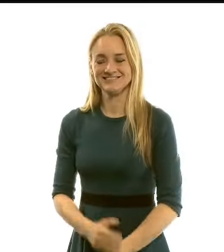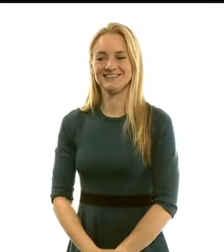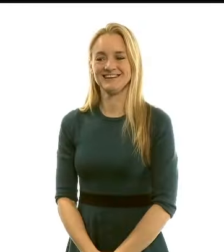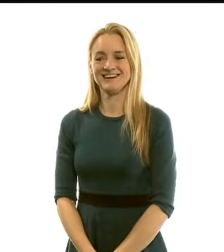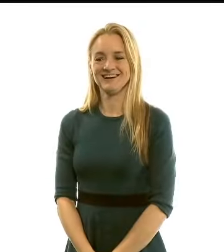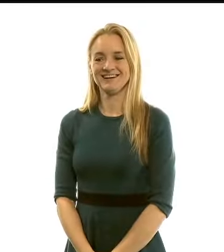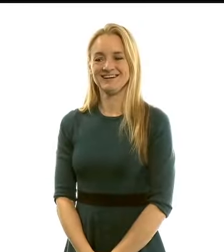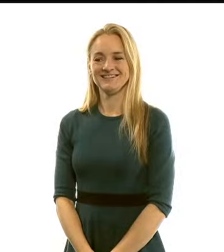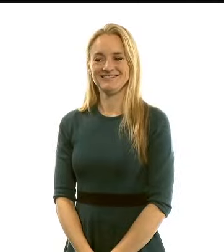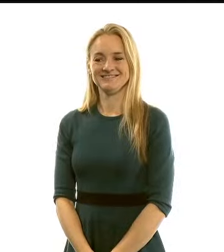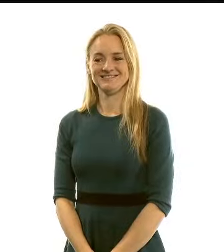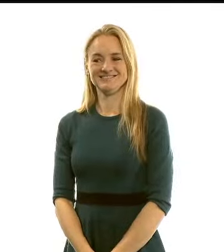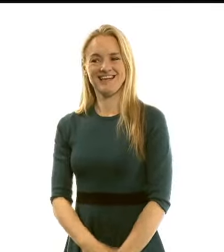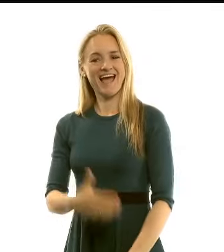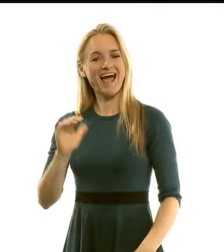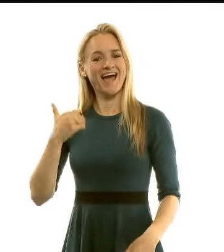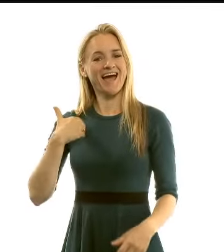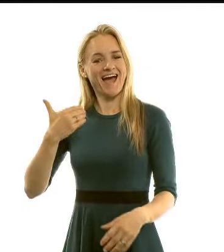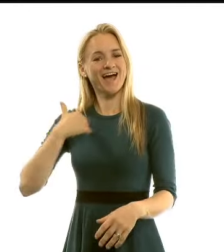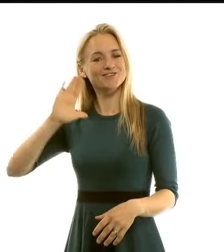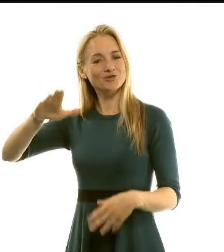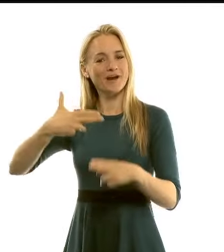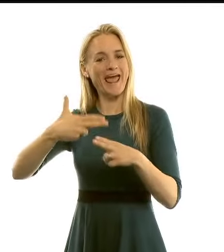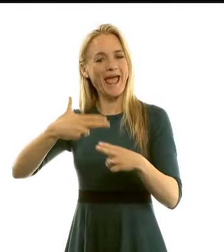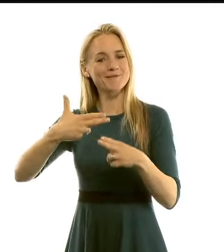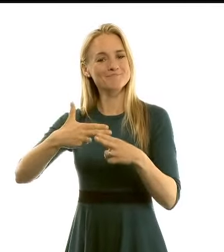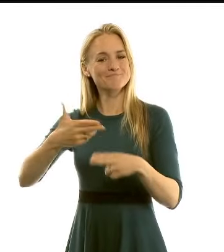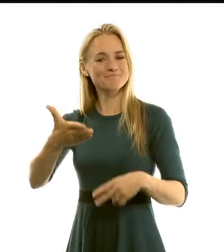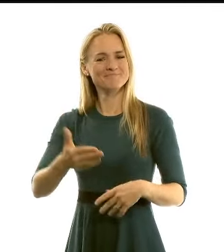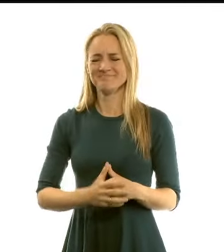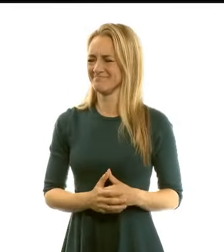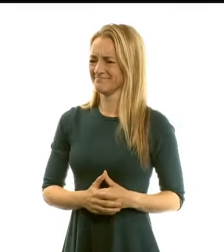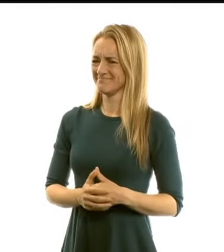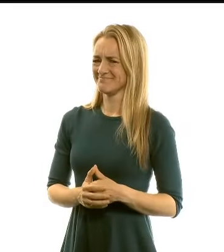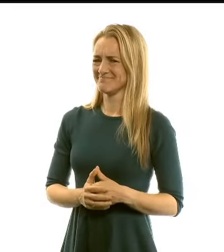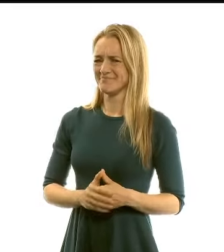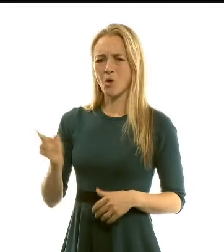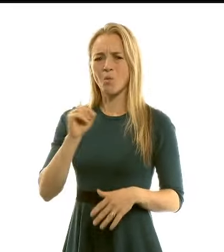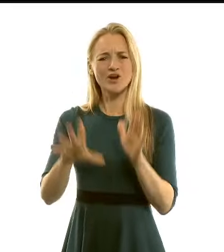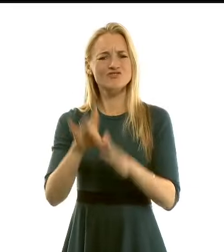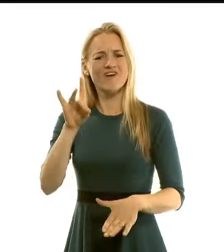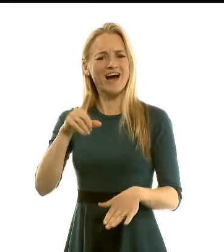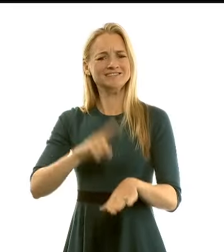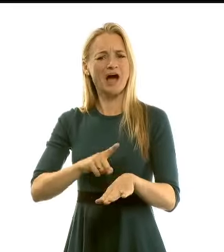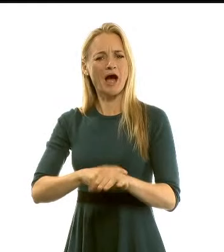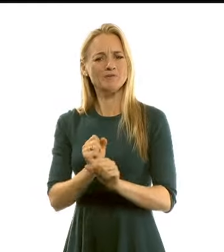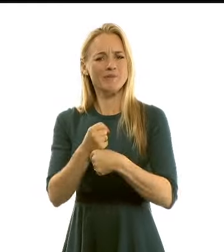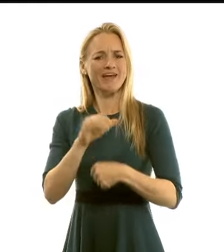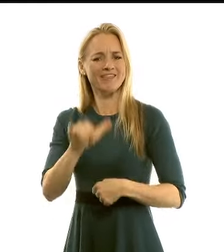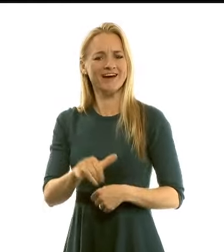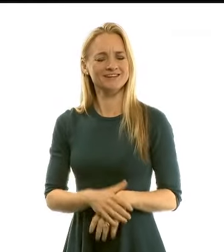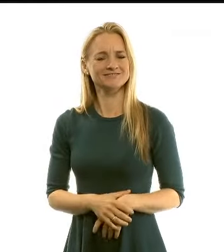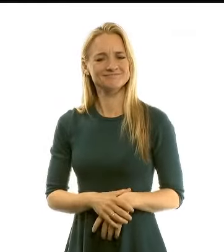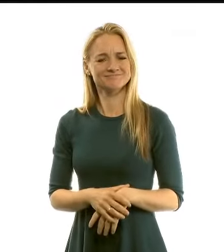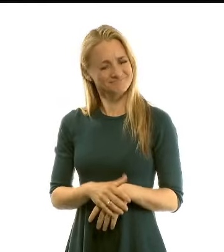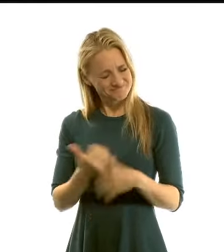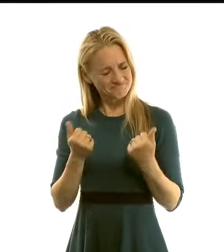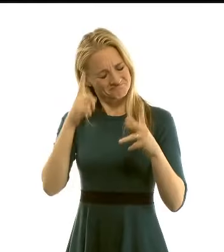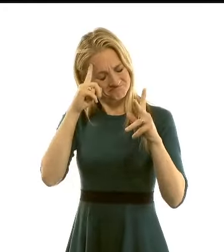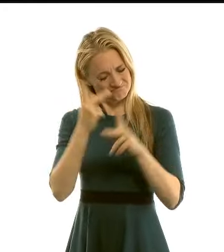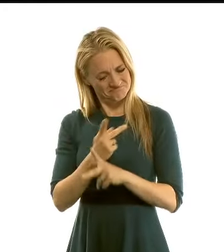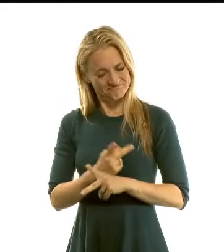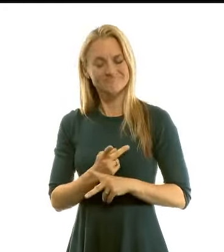that? It's got your name on it. It's amazing. When did you have the time to do that? Well, you know, I just make time. If you love LEGO, that's what you do. Melvin, that's so cute. Thank you so That is much.